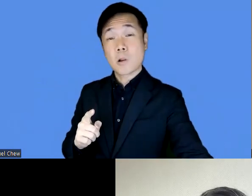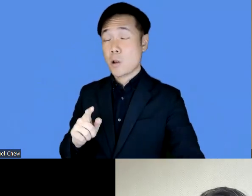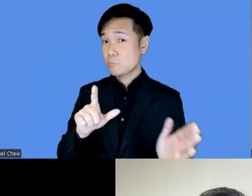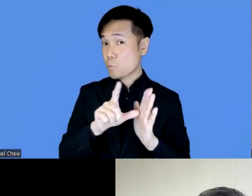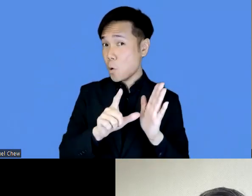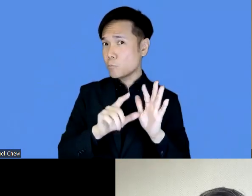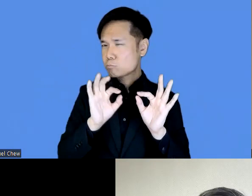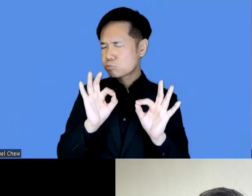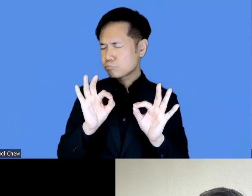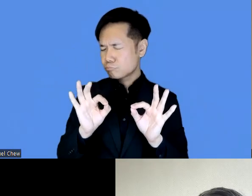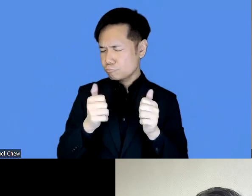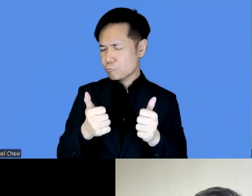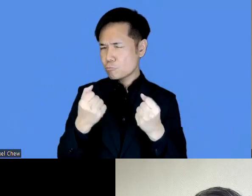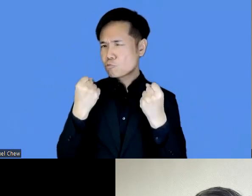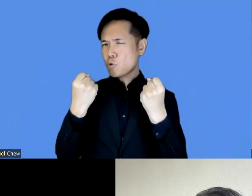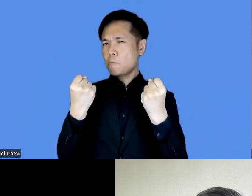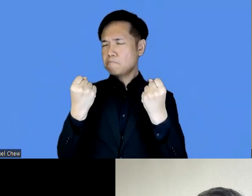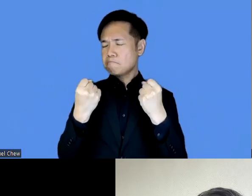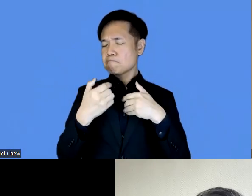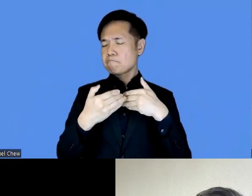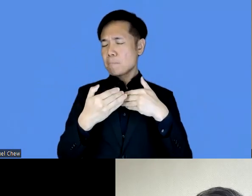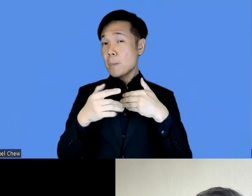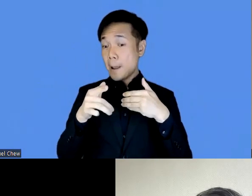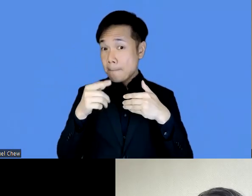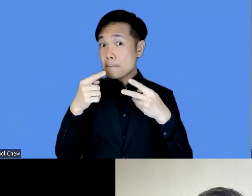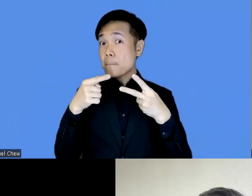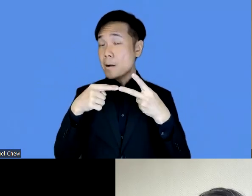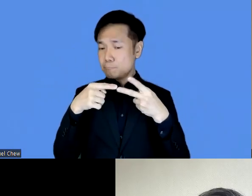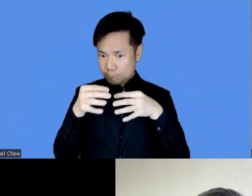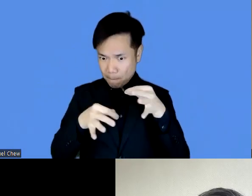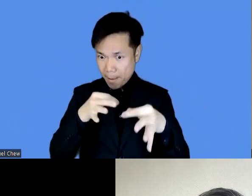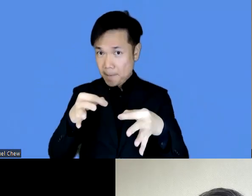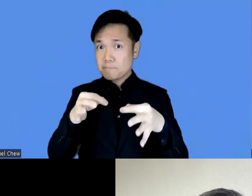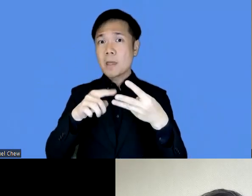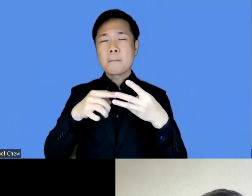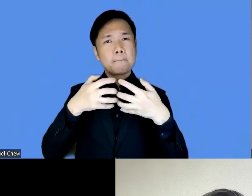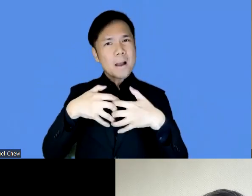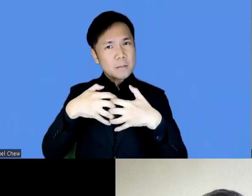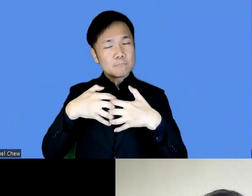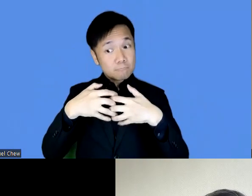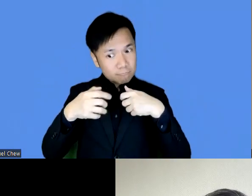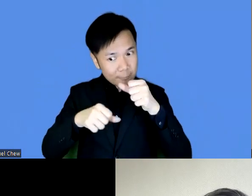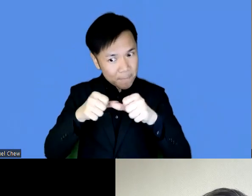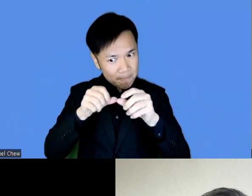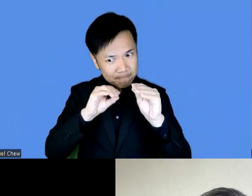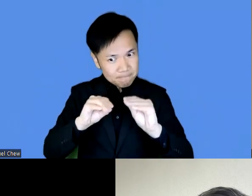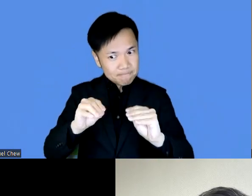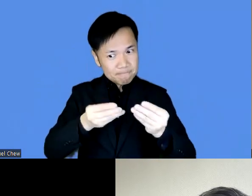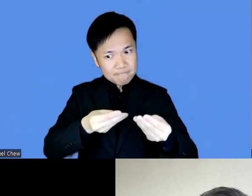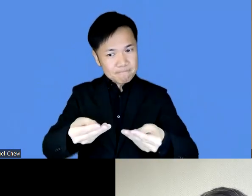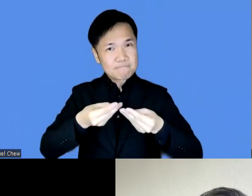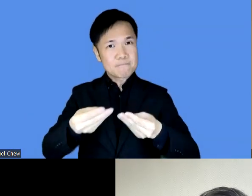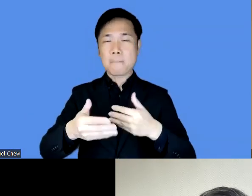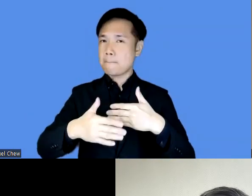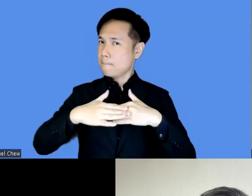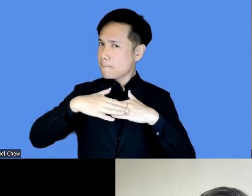in place, we could make better strategies for them, better mechanisms for them. That is the first thing. The second is about the